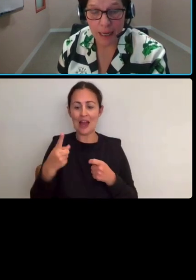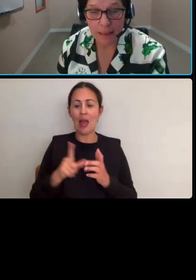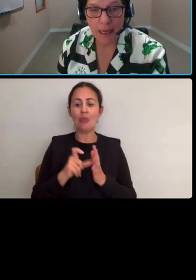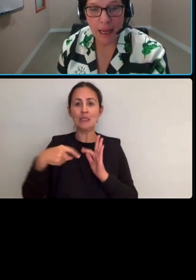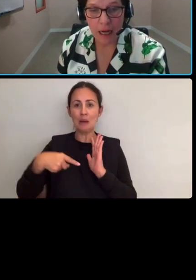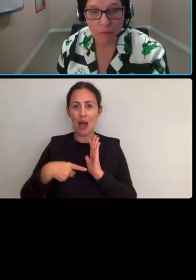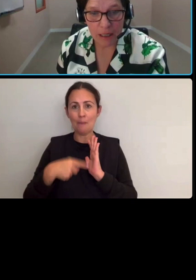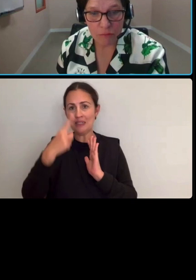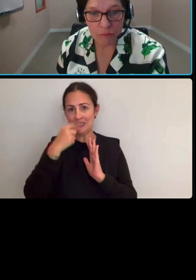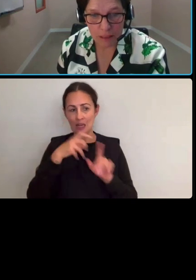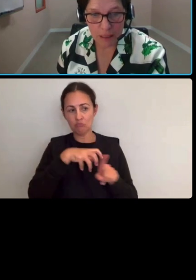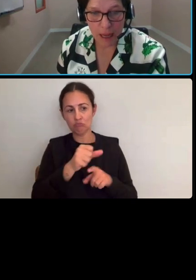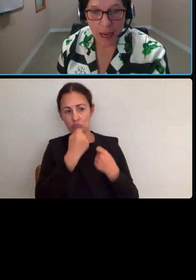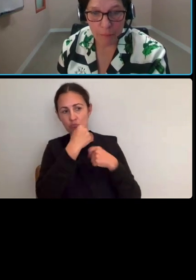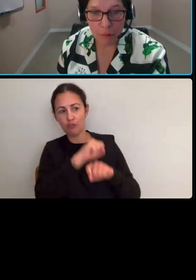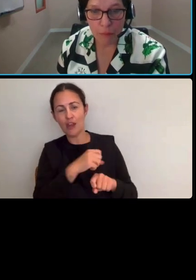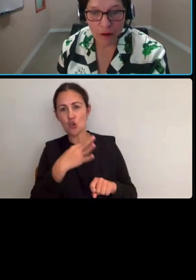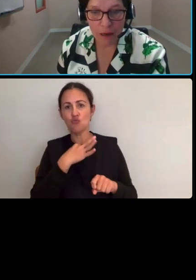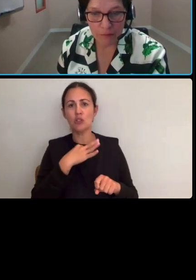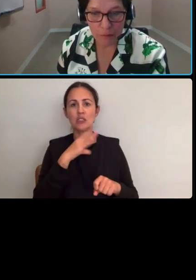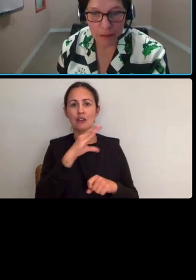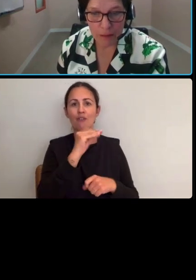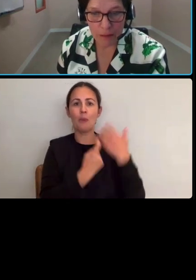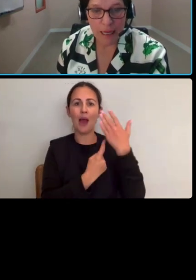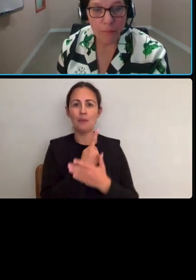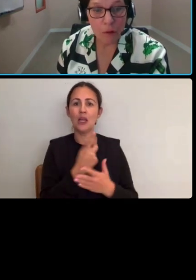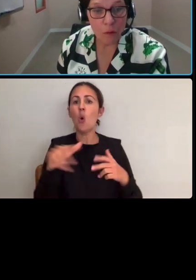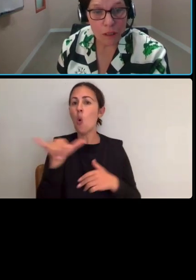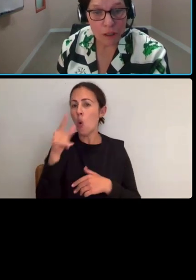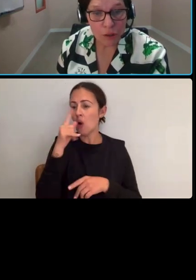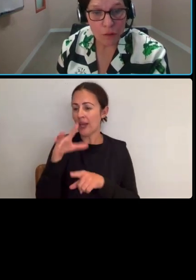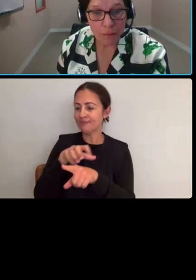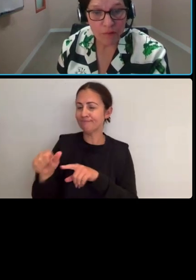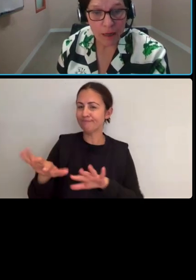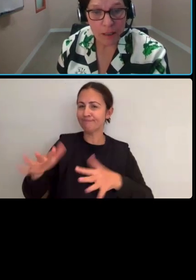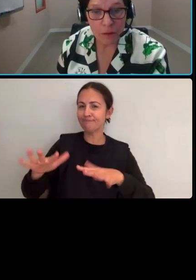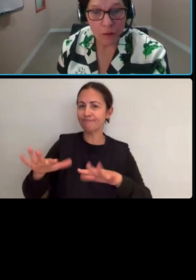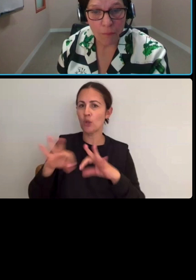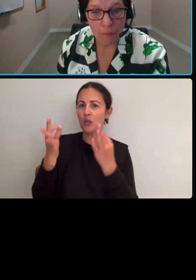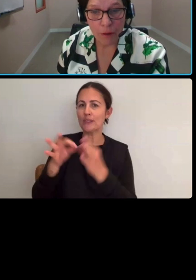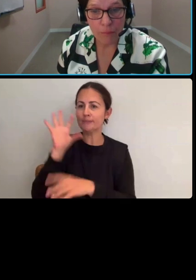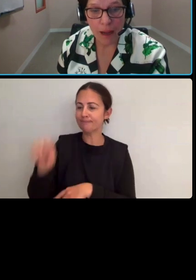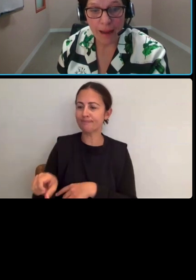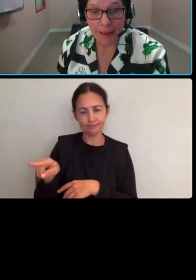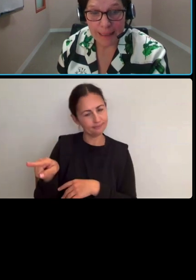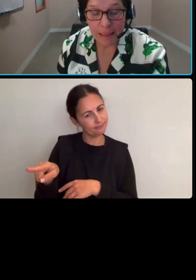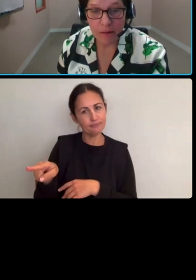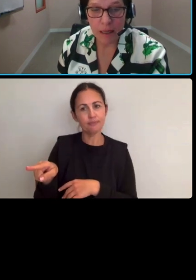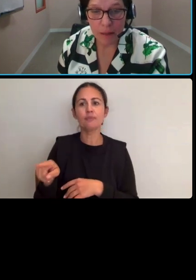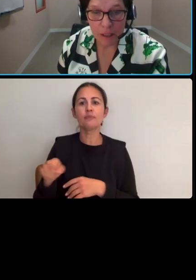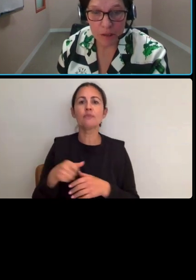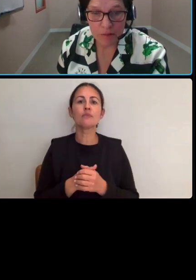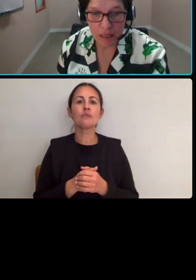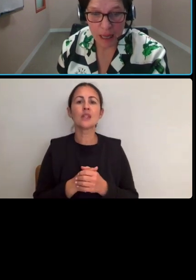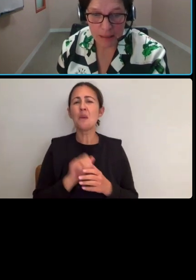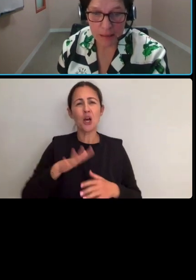prevent, detect and correct risk and poor provider performance. It will also ensure that providers will not be burdened by